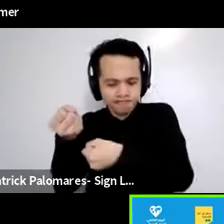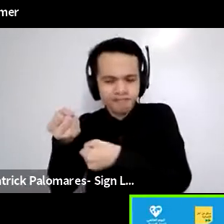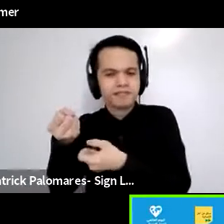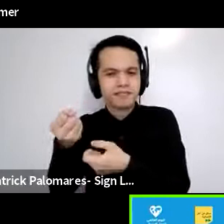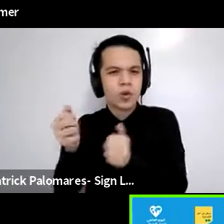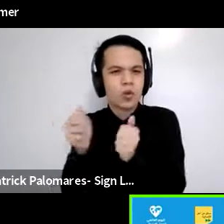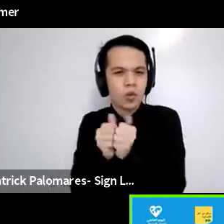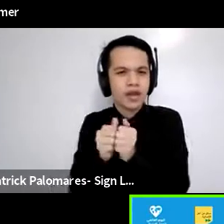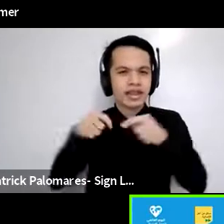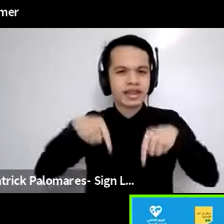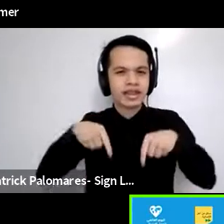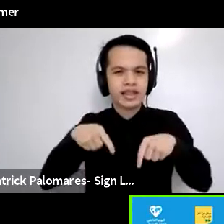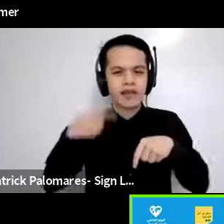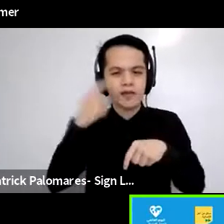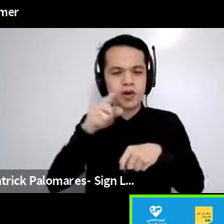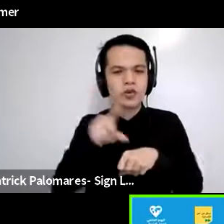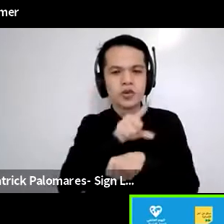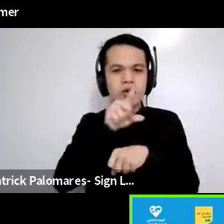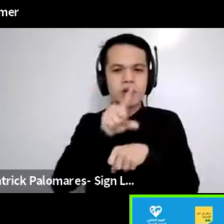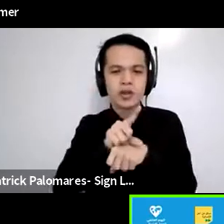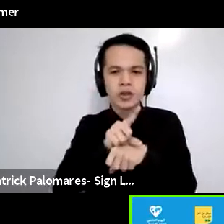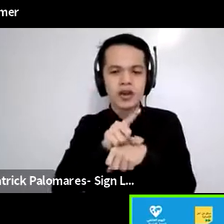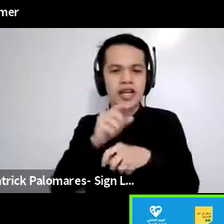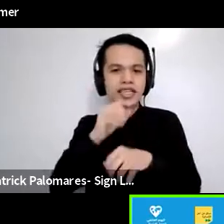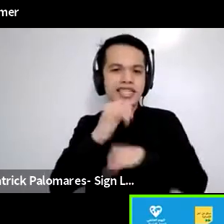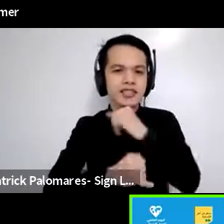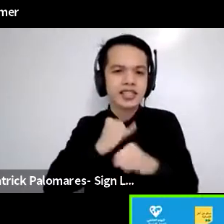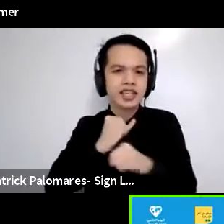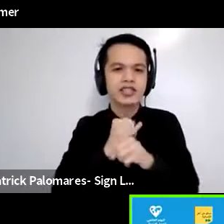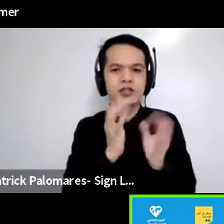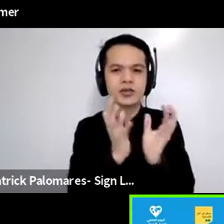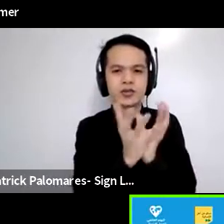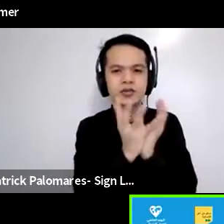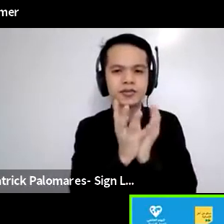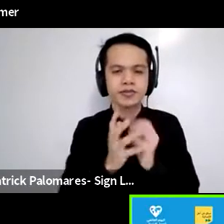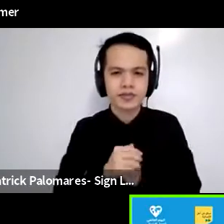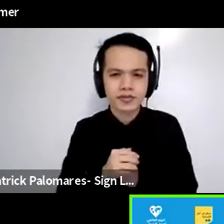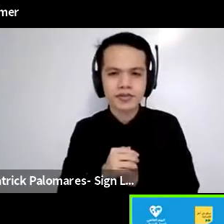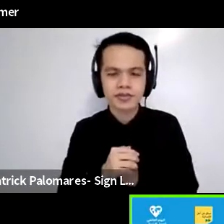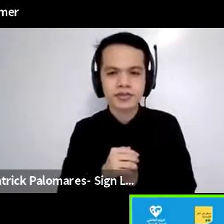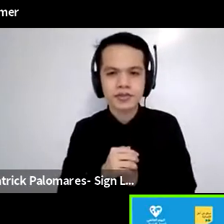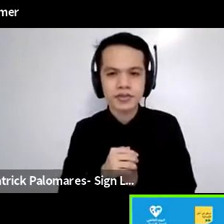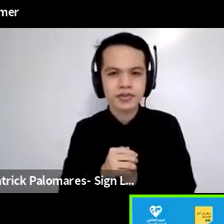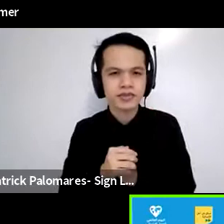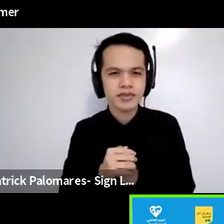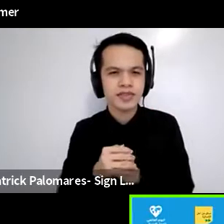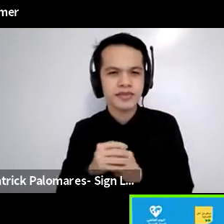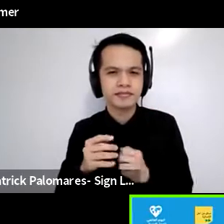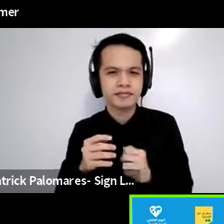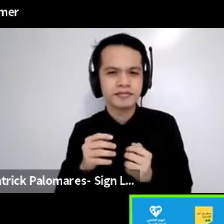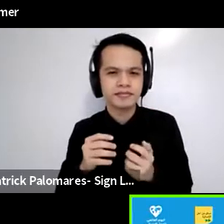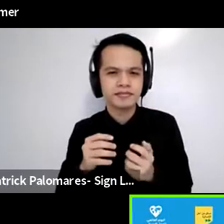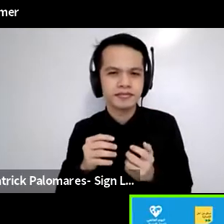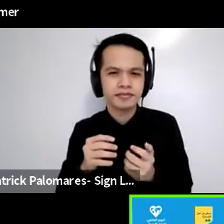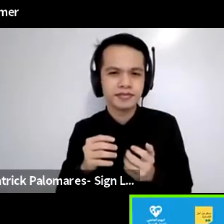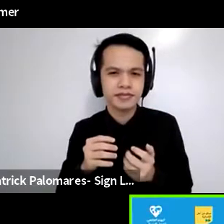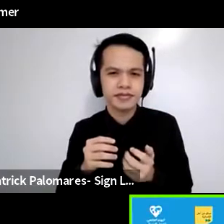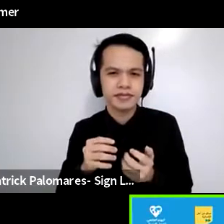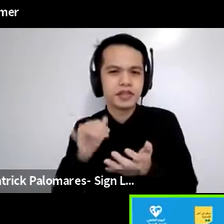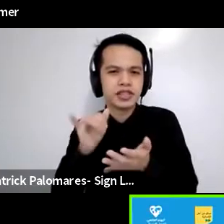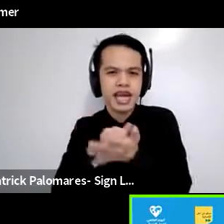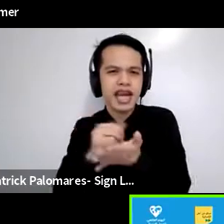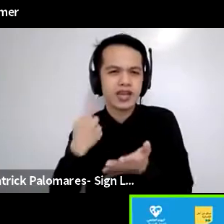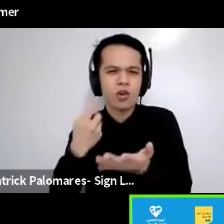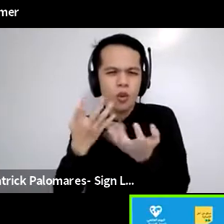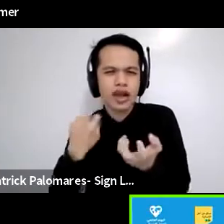the local in the international communities. And we just have to see this through to the end. And